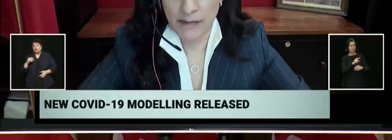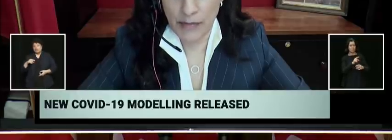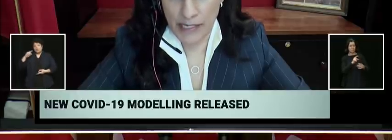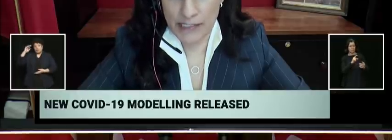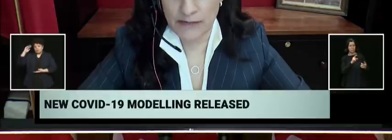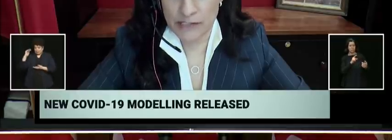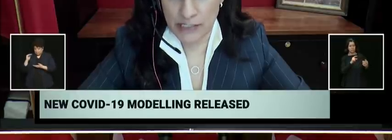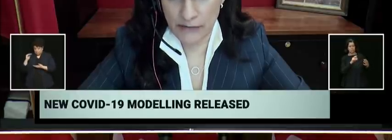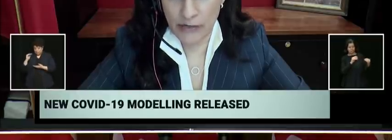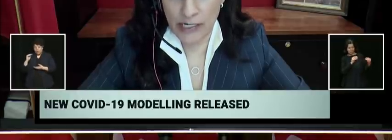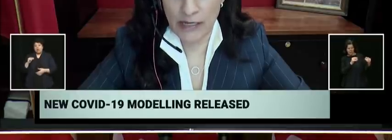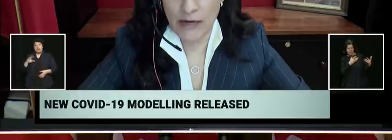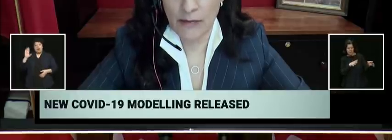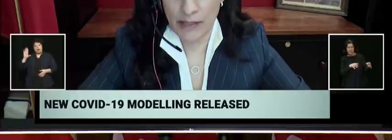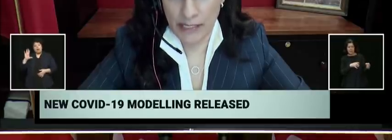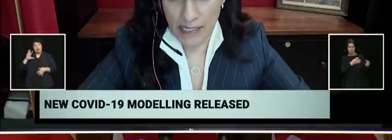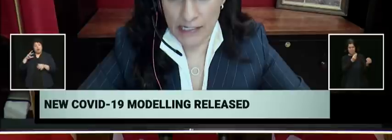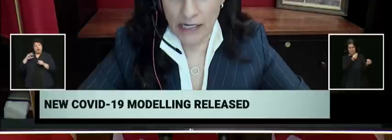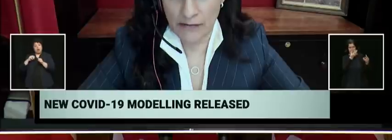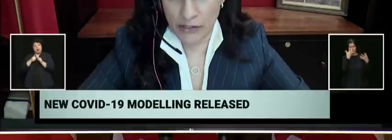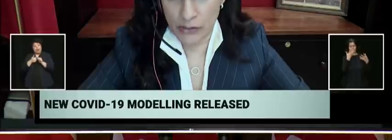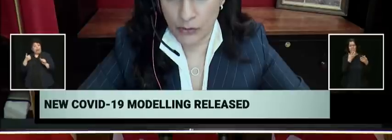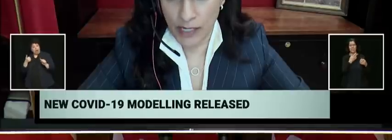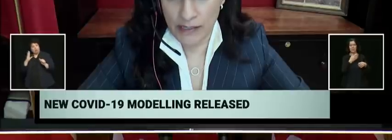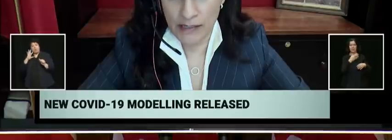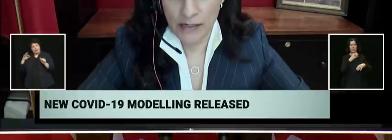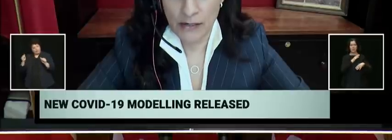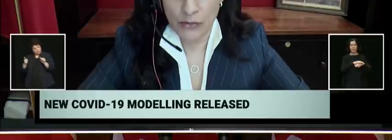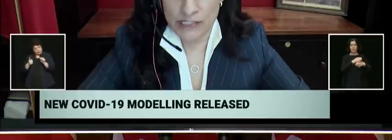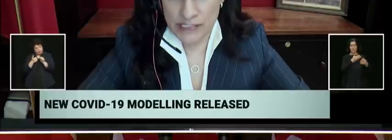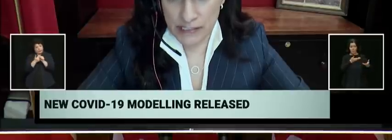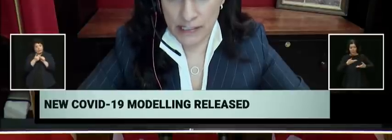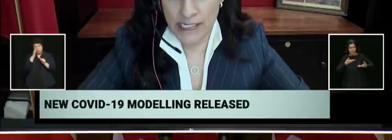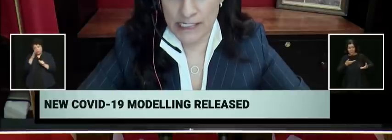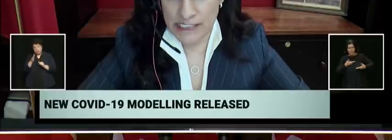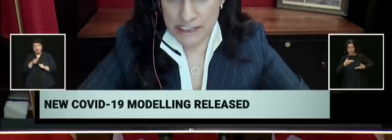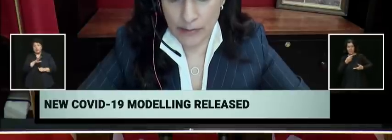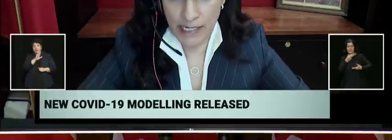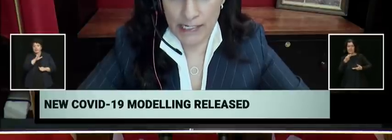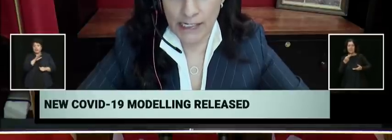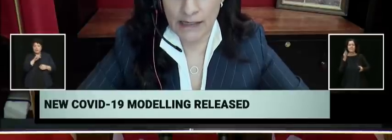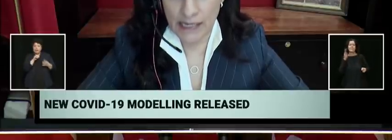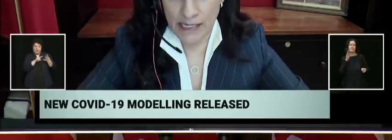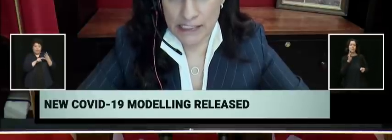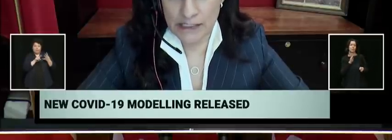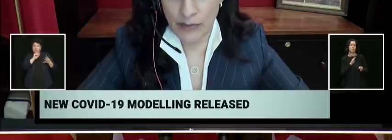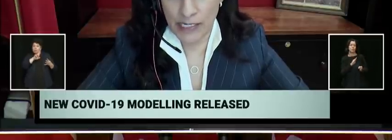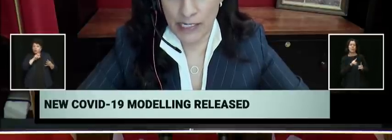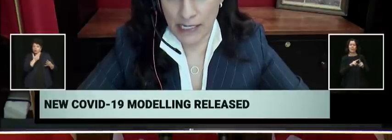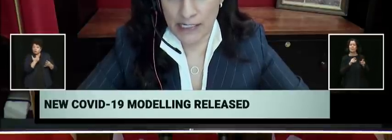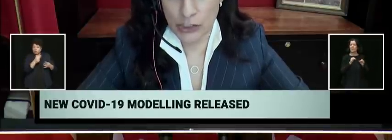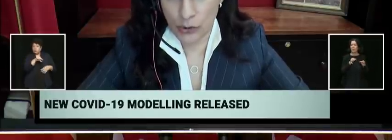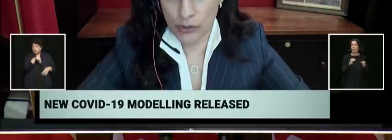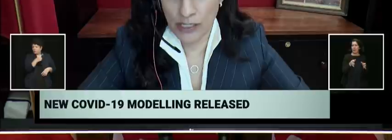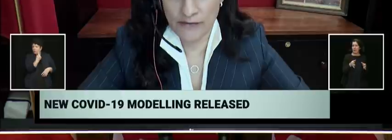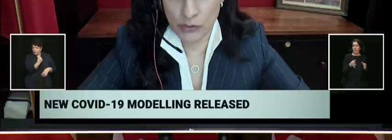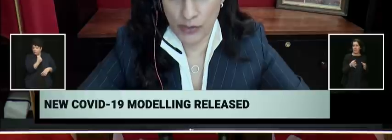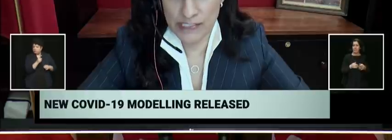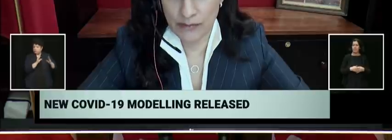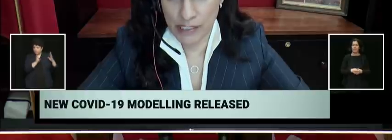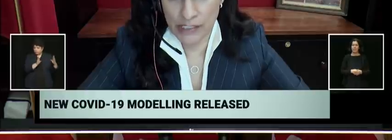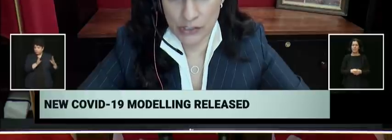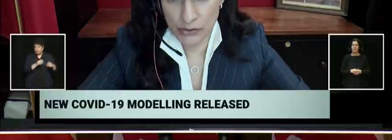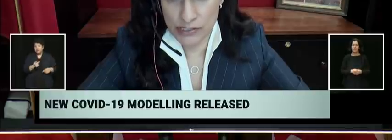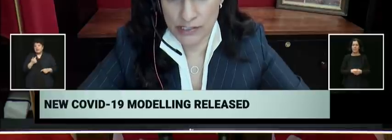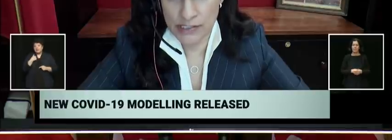that pace of delivery by the end of Q1. We still anticipate getting a total of